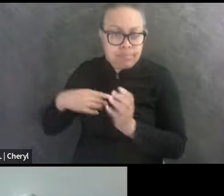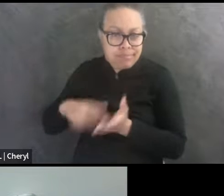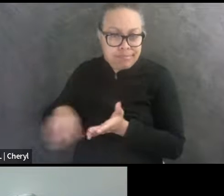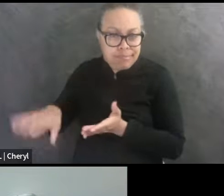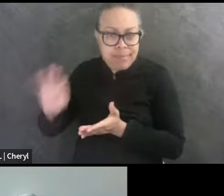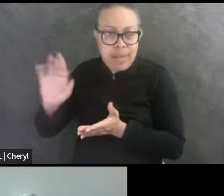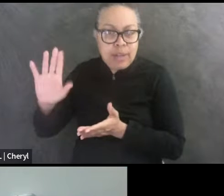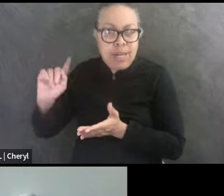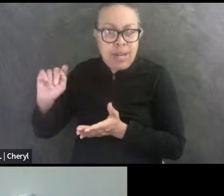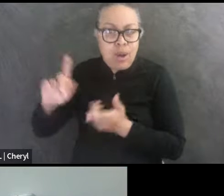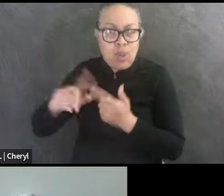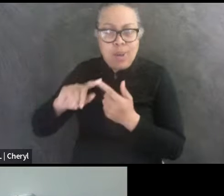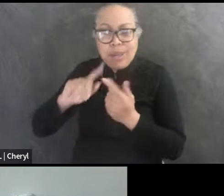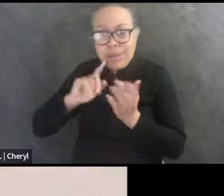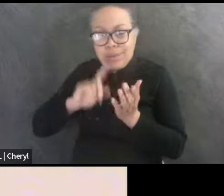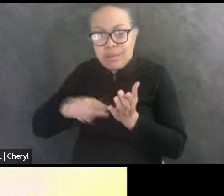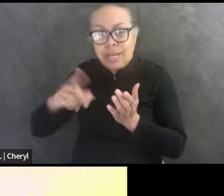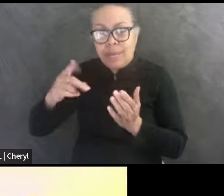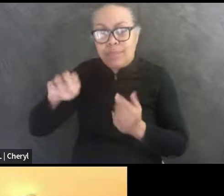just pulling up the permits on